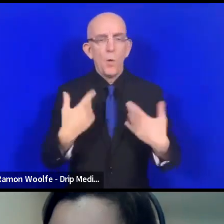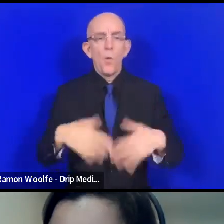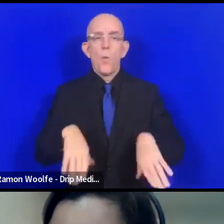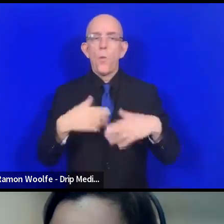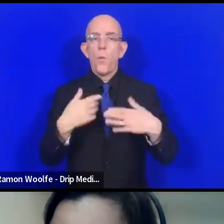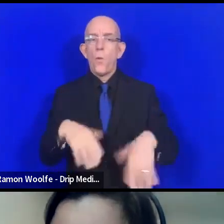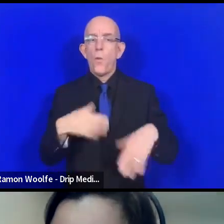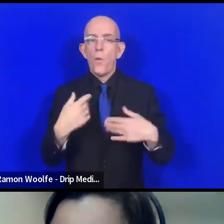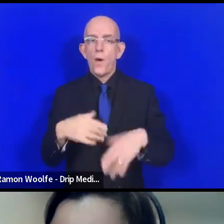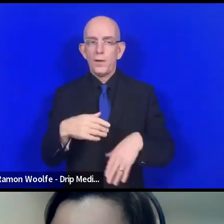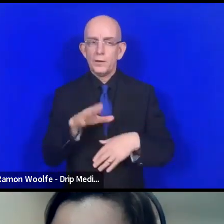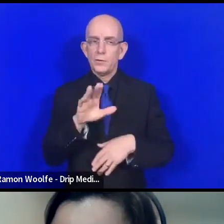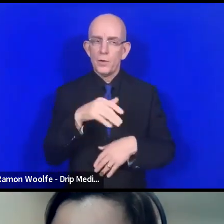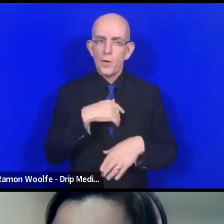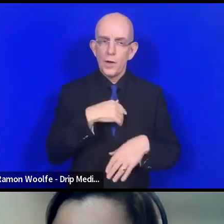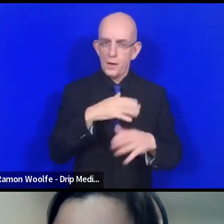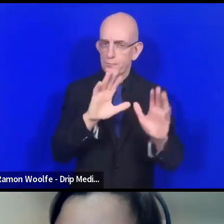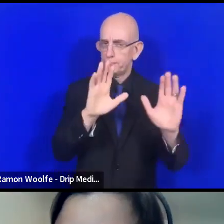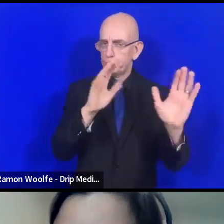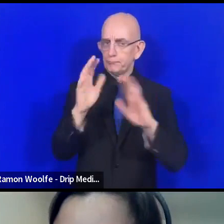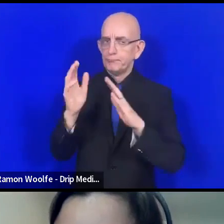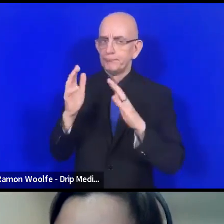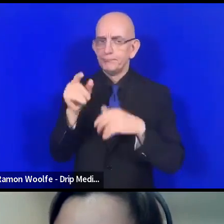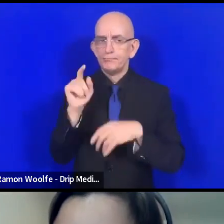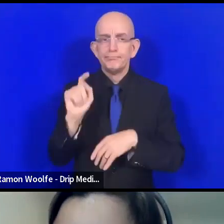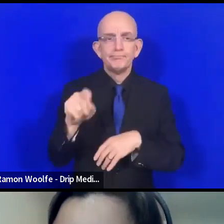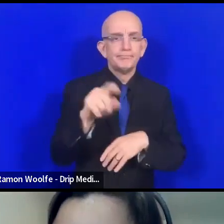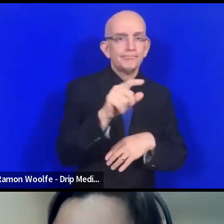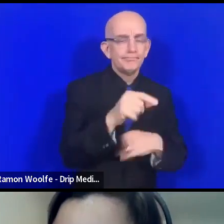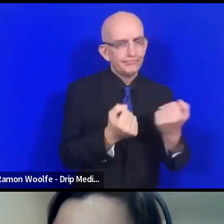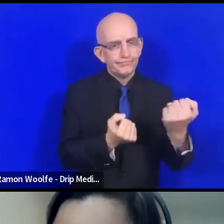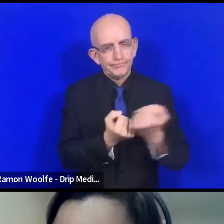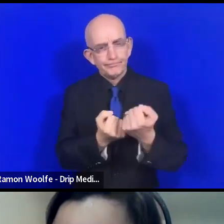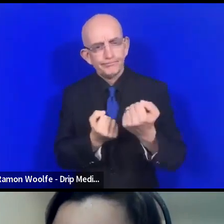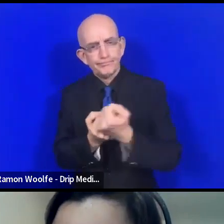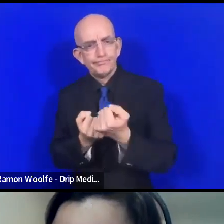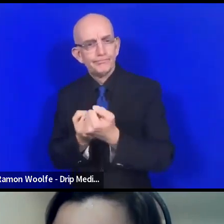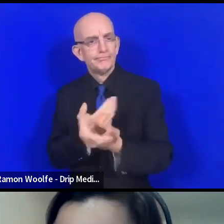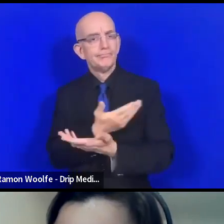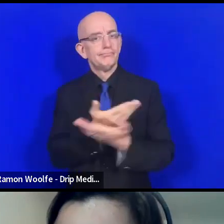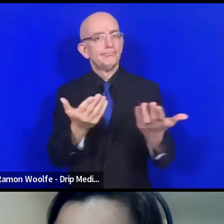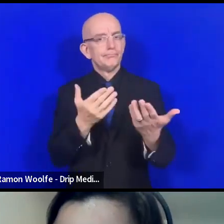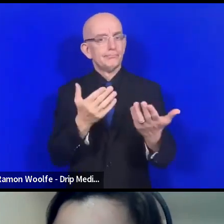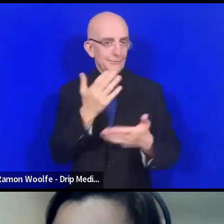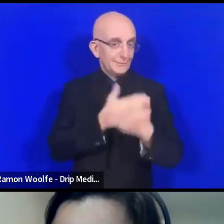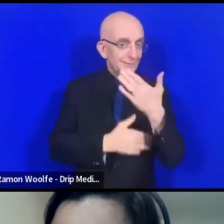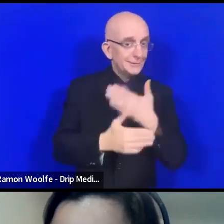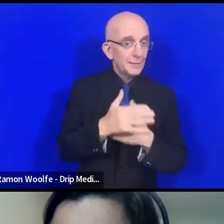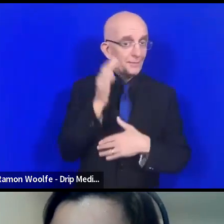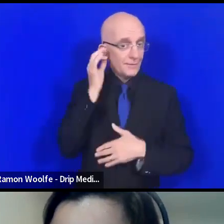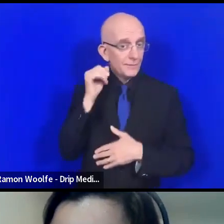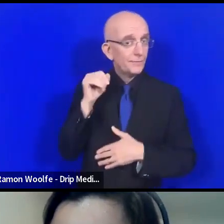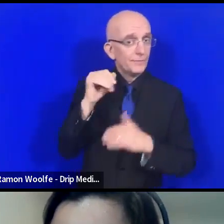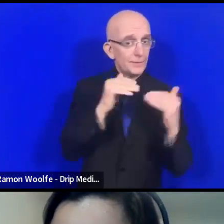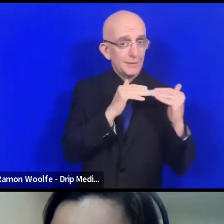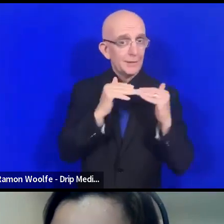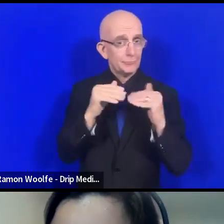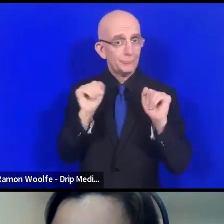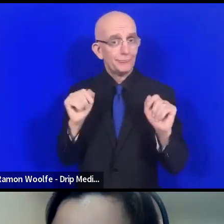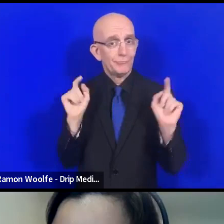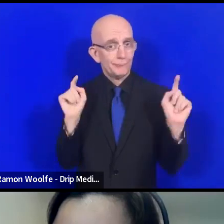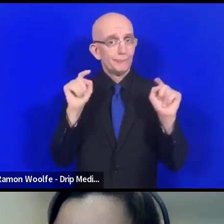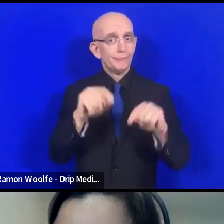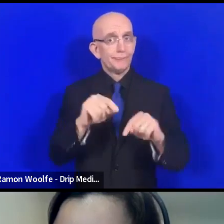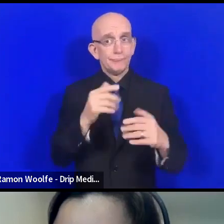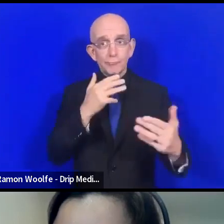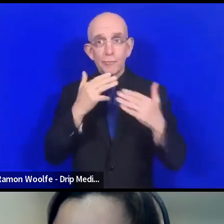attend the conference this year, some of whom are co-sponsors on this event. Groups like Disability Consulting, which was done doing a lot of work on the ground